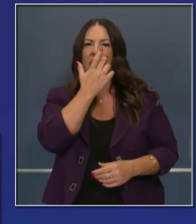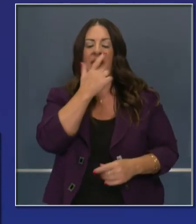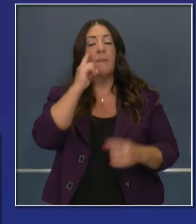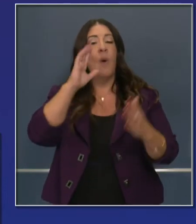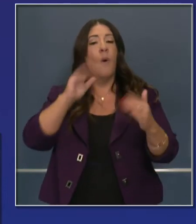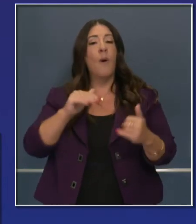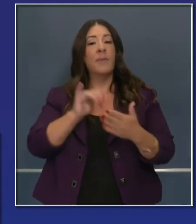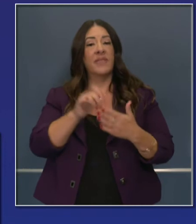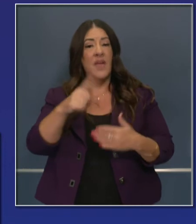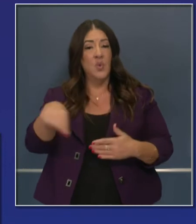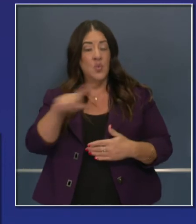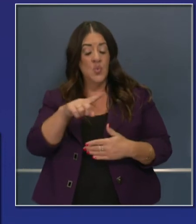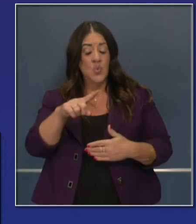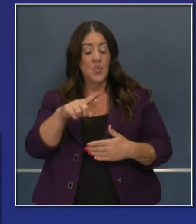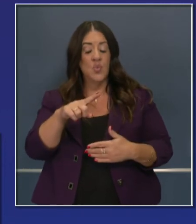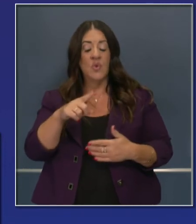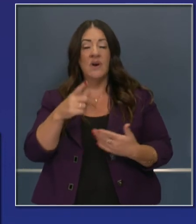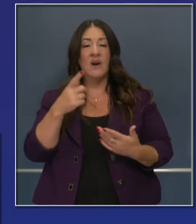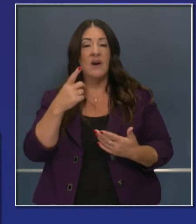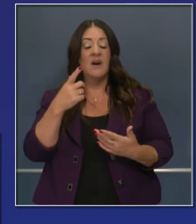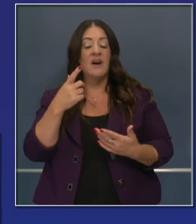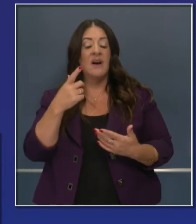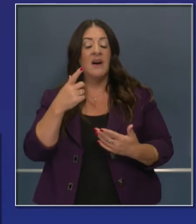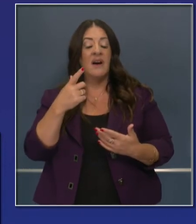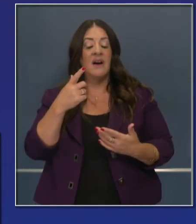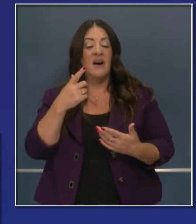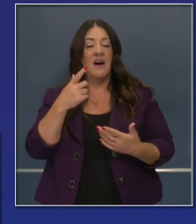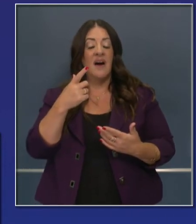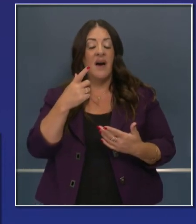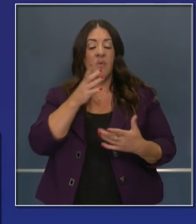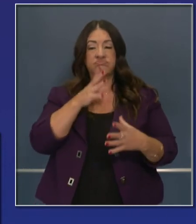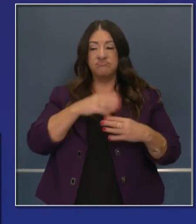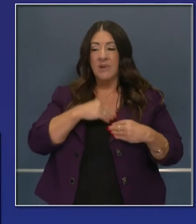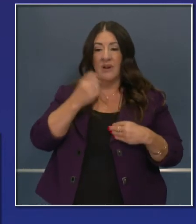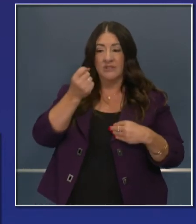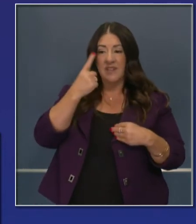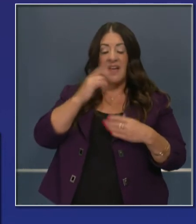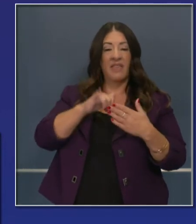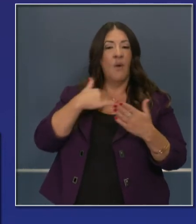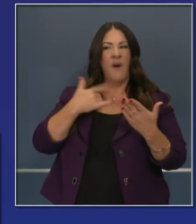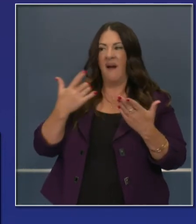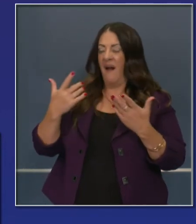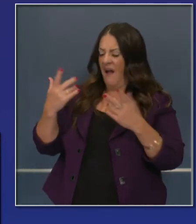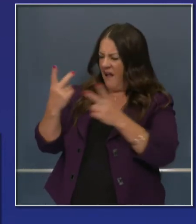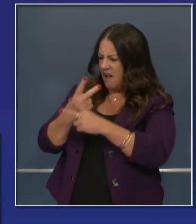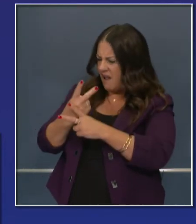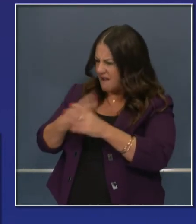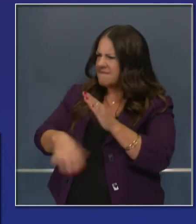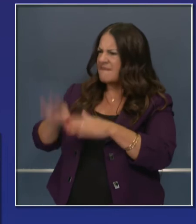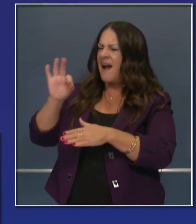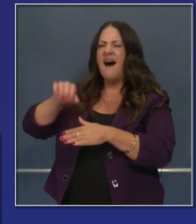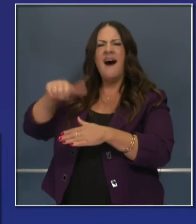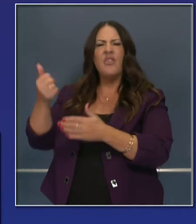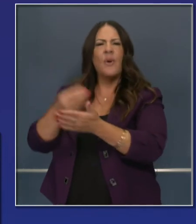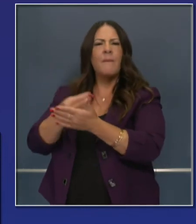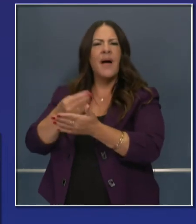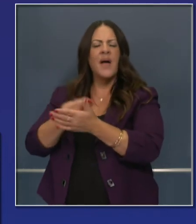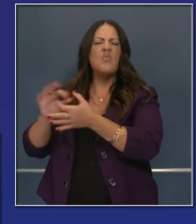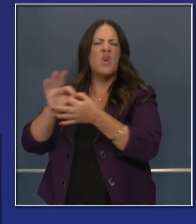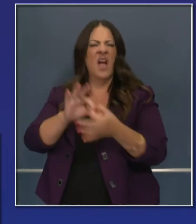yours as well. We have found unallocated money, C-19 money, meaning COVID-related